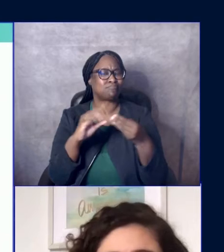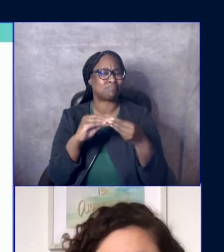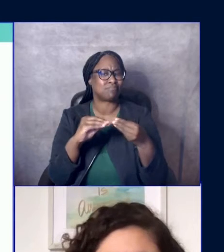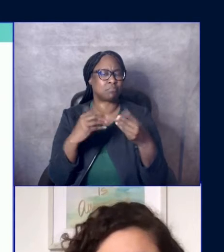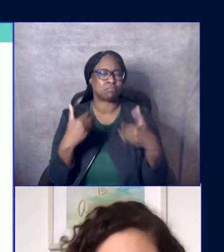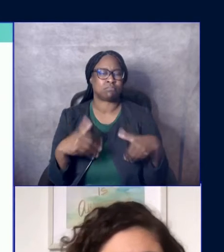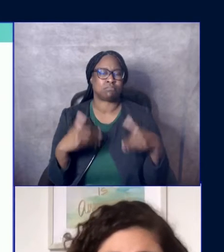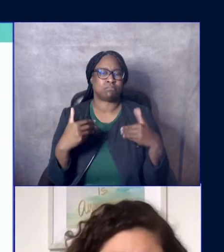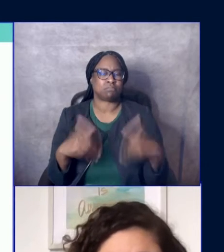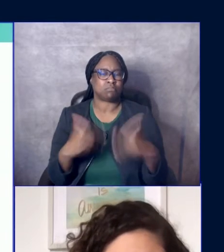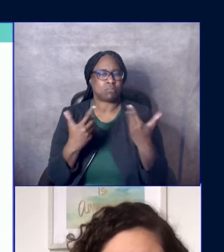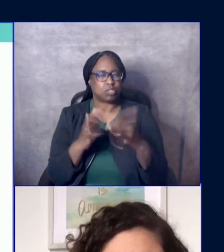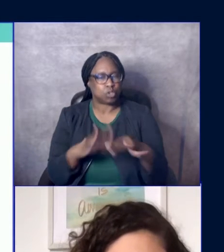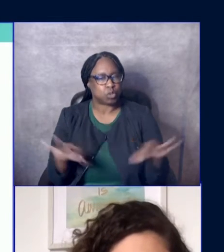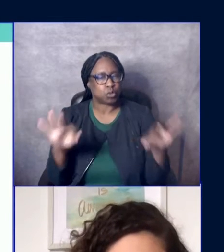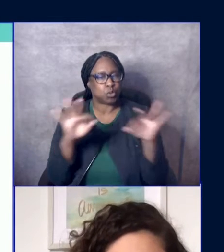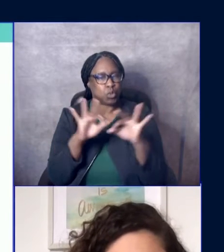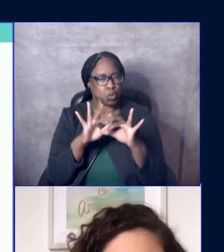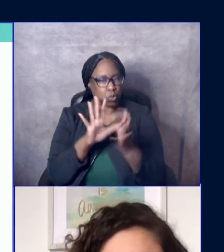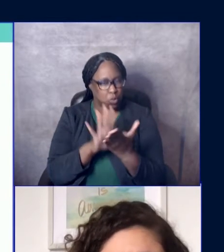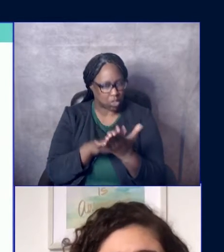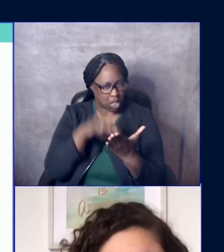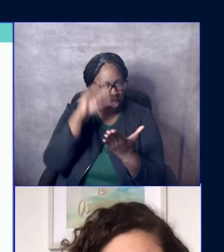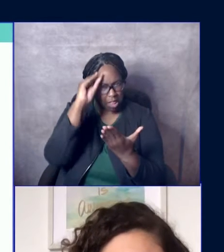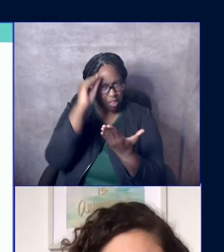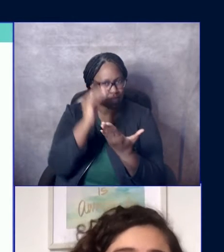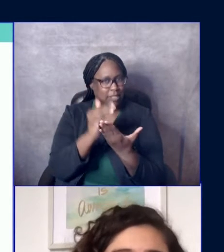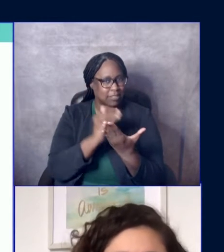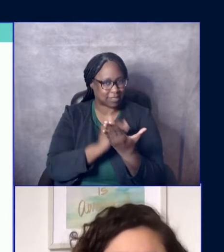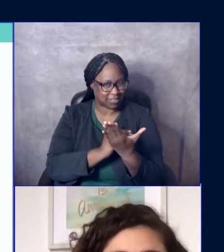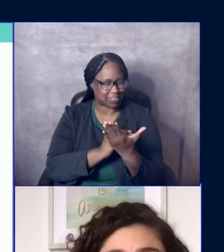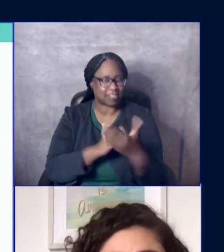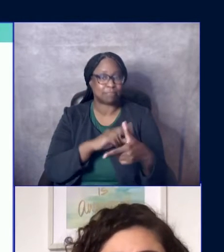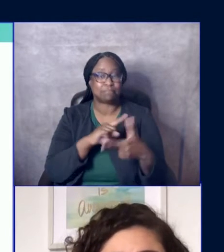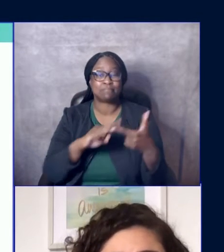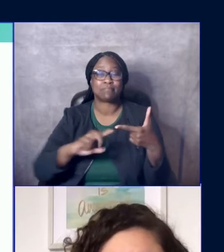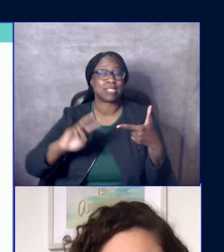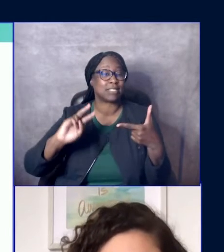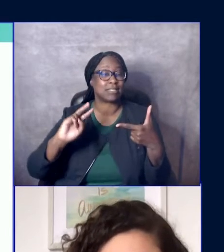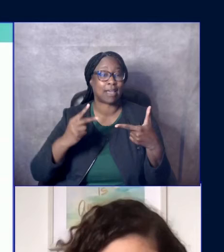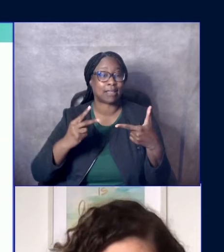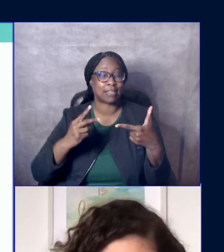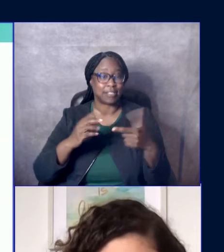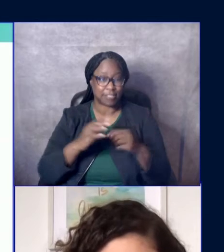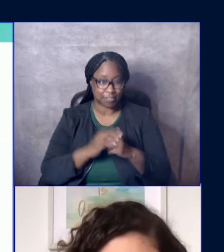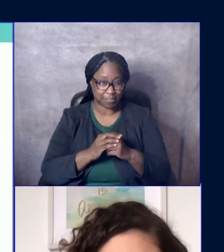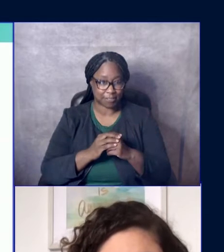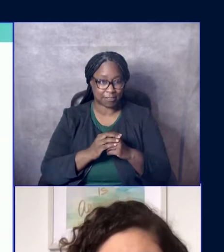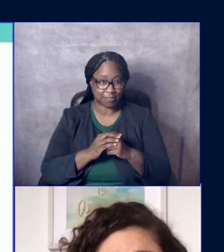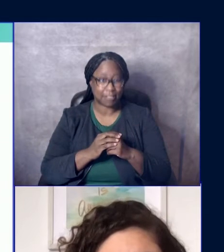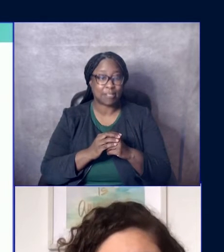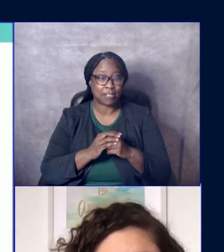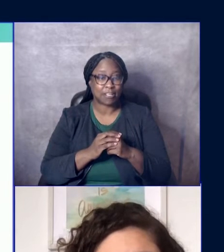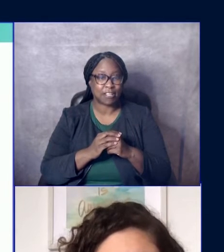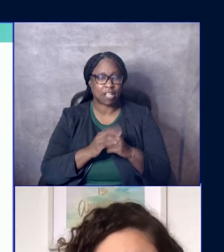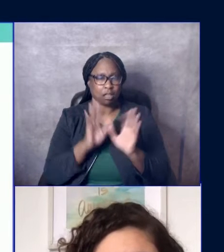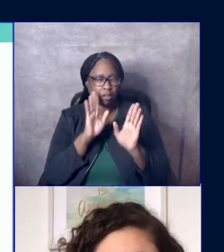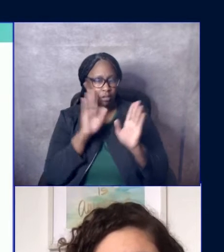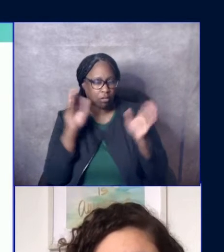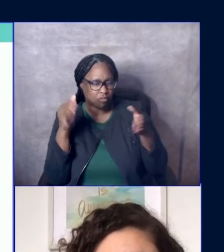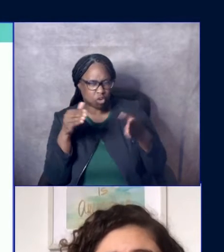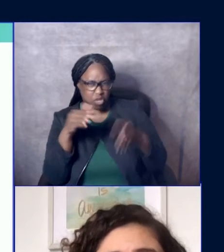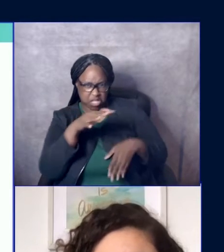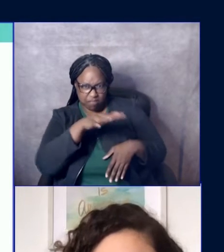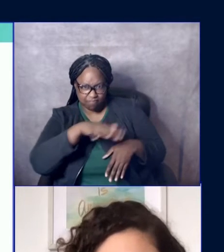across everything we've shared with you today. Our second lesson, center directly impacted people. This campaign would have